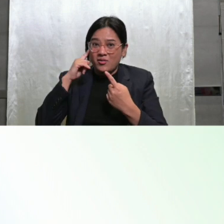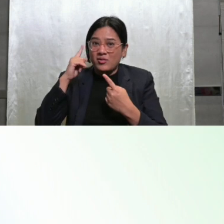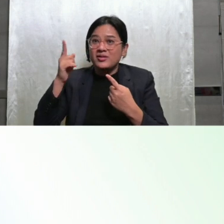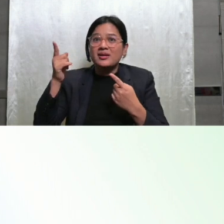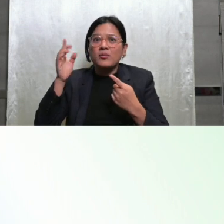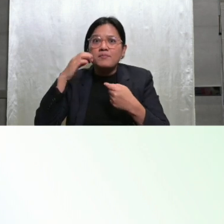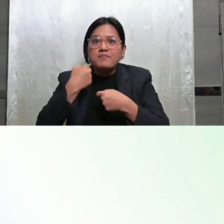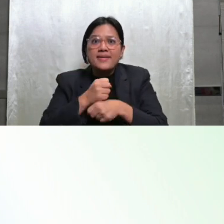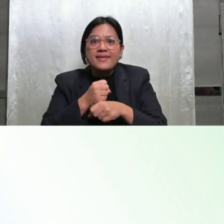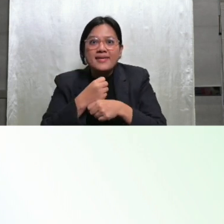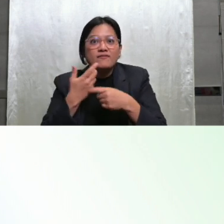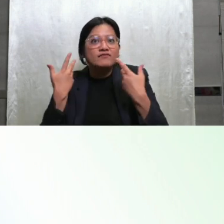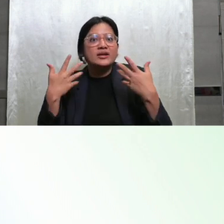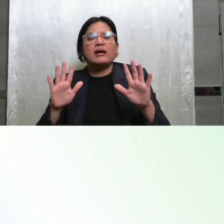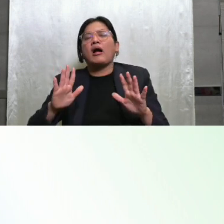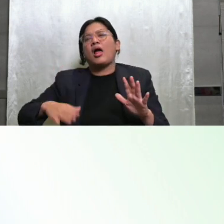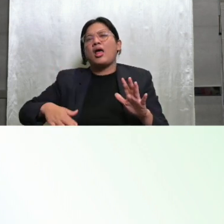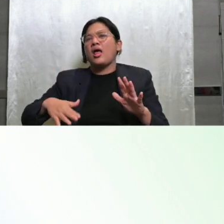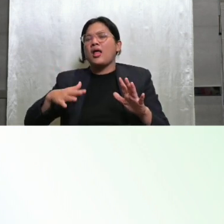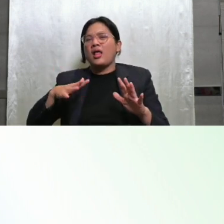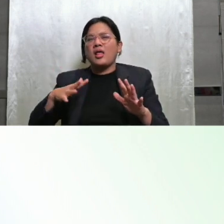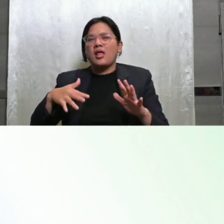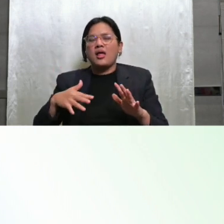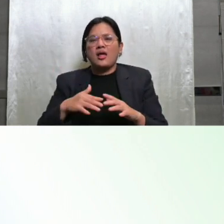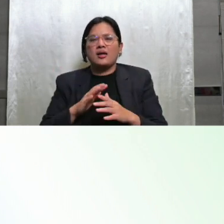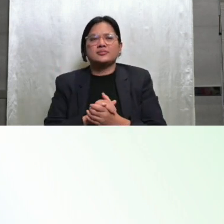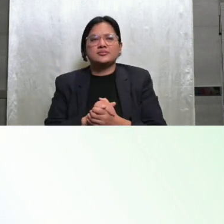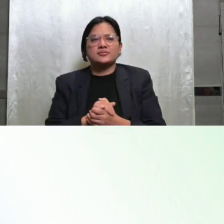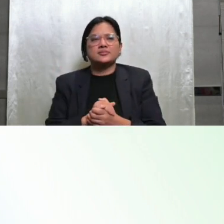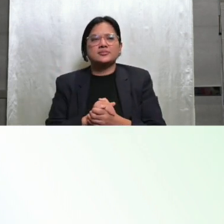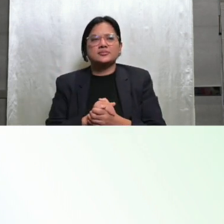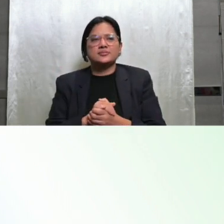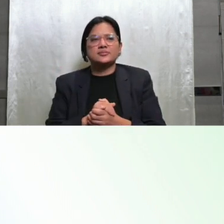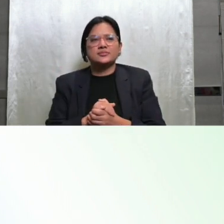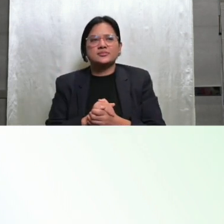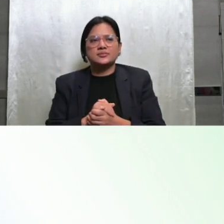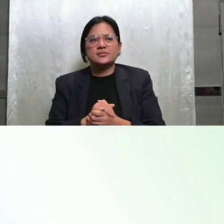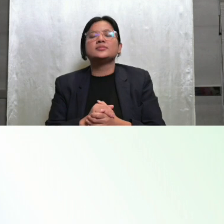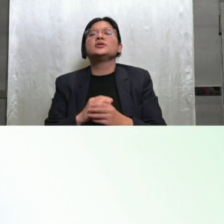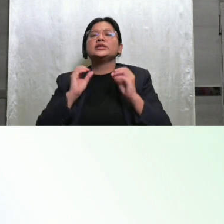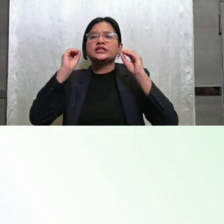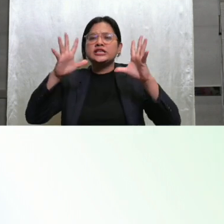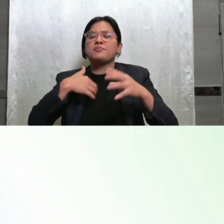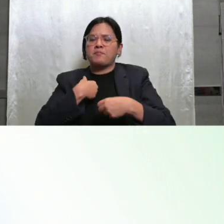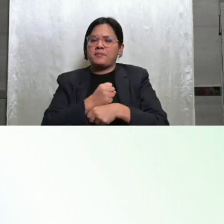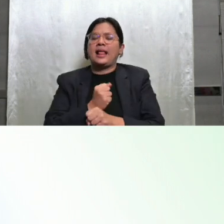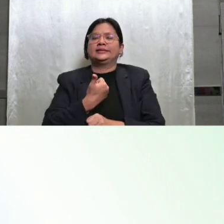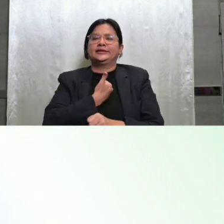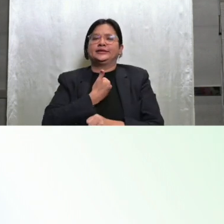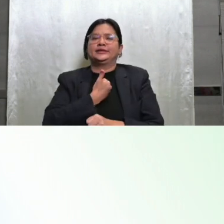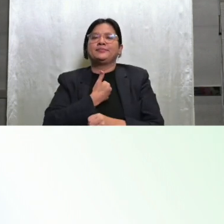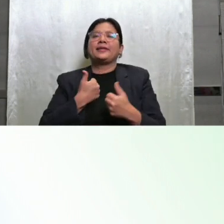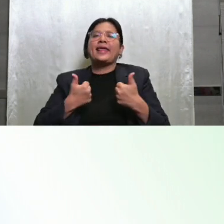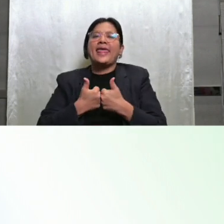ready-to-use games. You can create your own games in a few minutes, and you can launch it as a competition. Link it with an incentive, and you